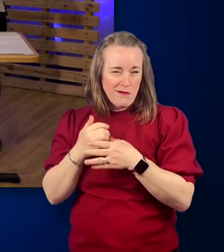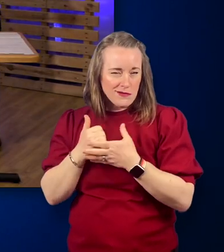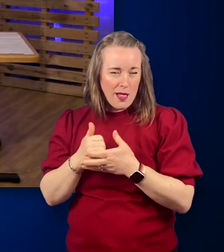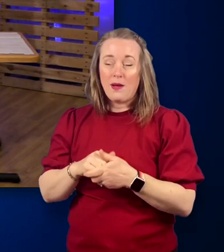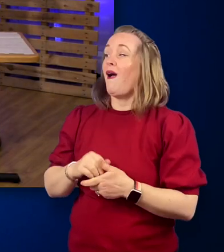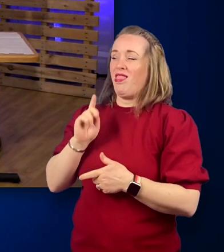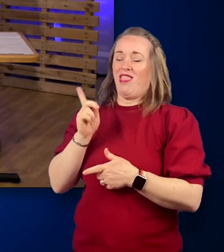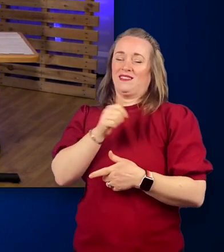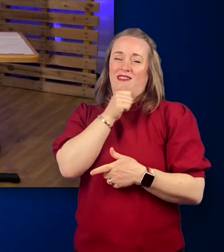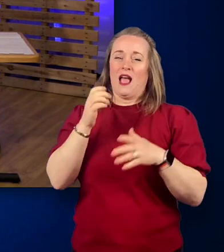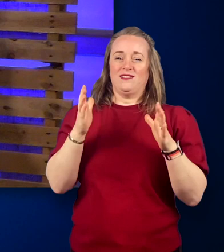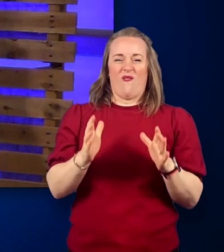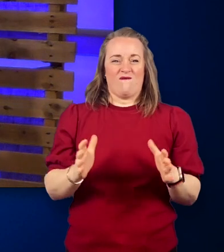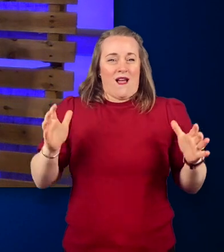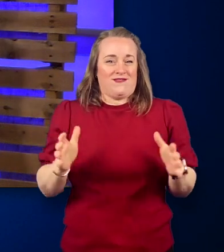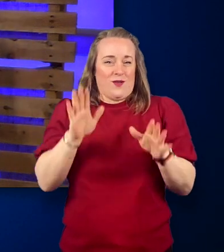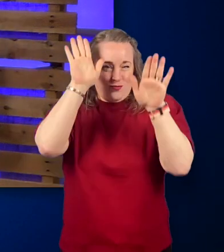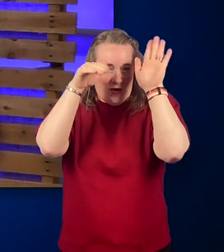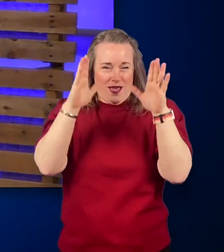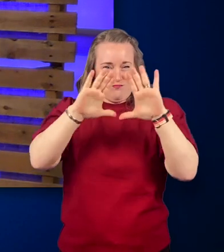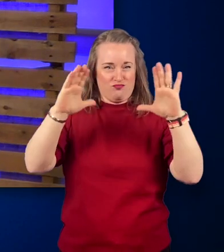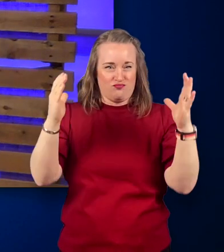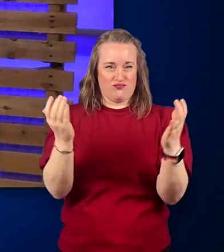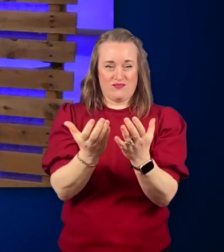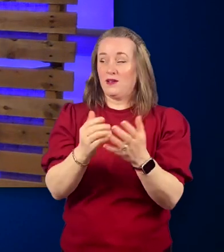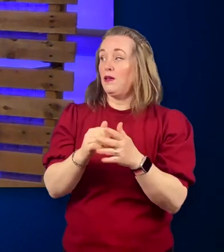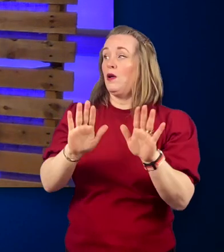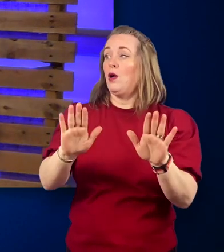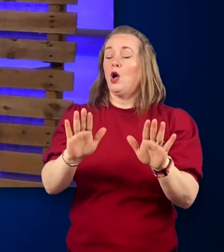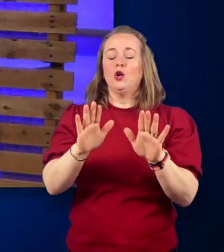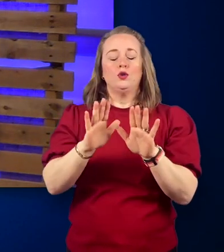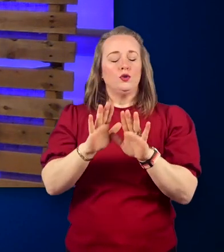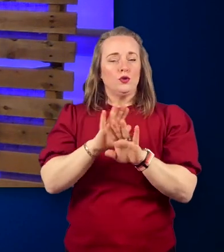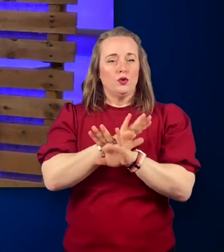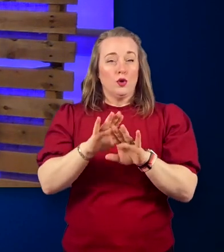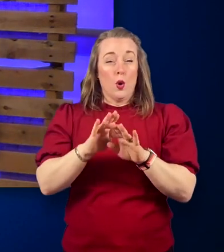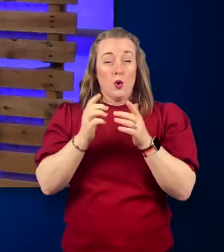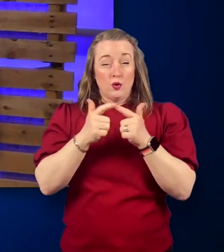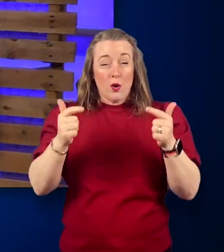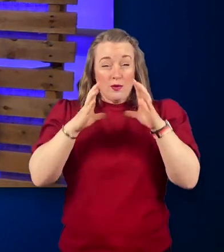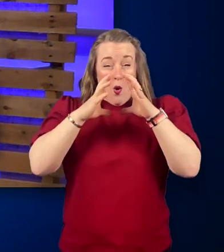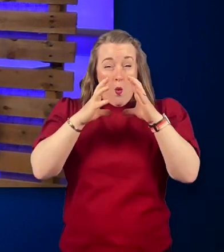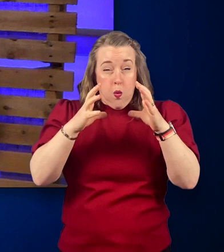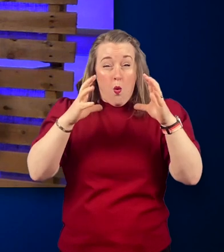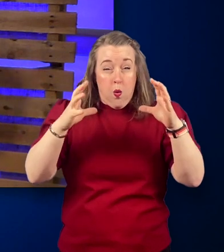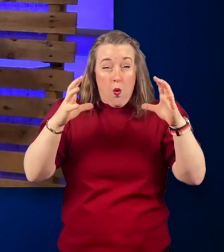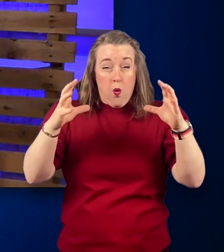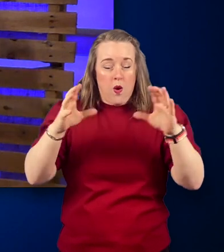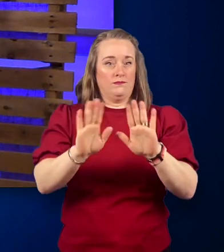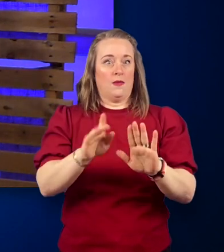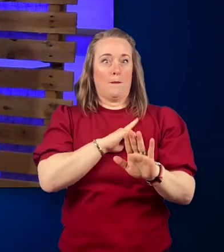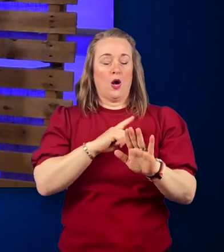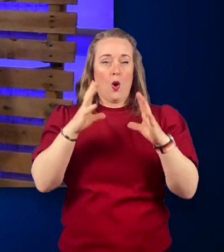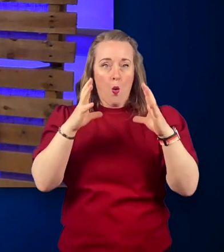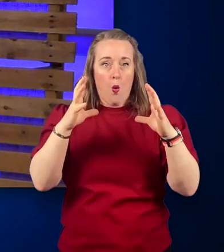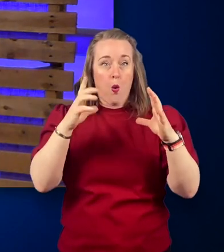nice fat donkey. So, oh, and don't forget, don't blow your balloon up too much because you might burst it and that wouldn't be a